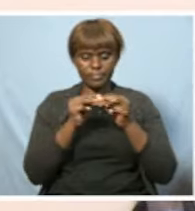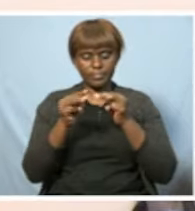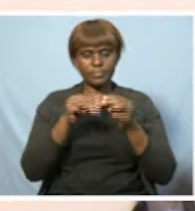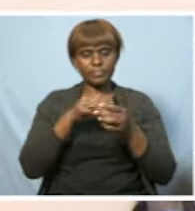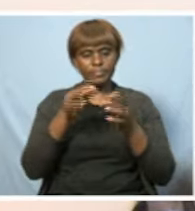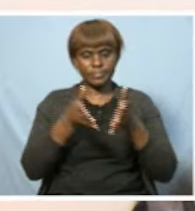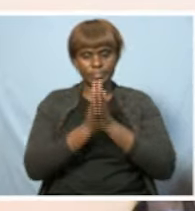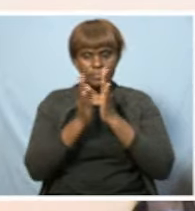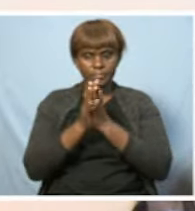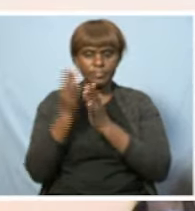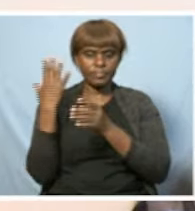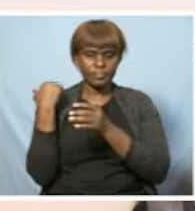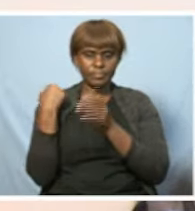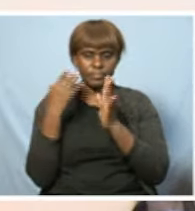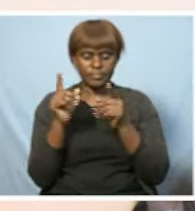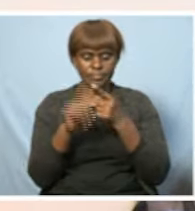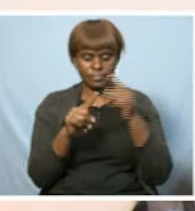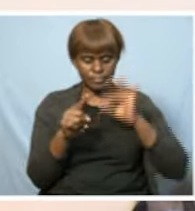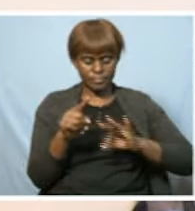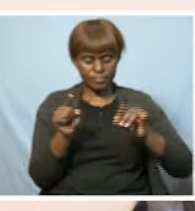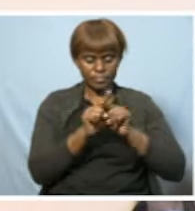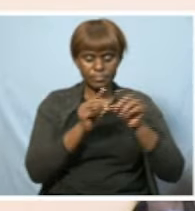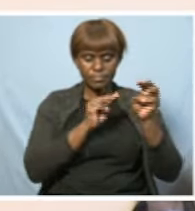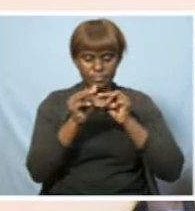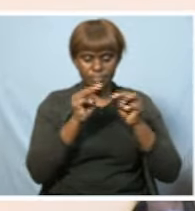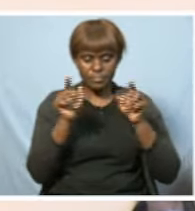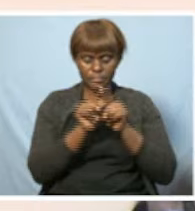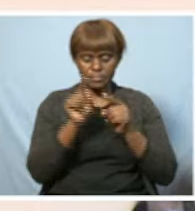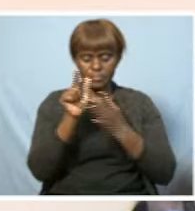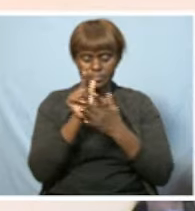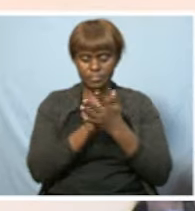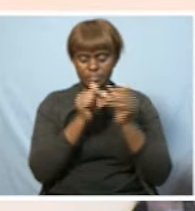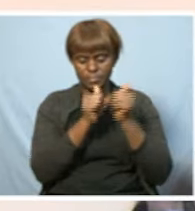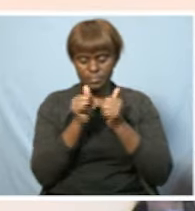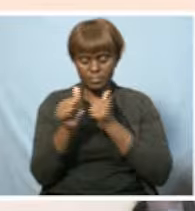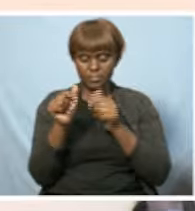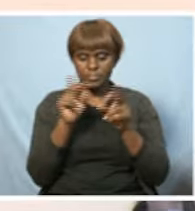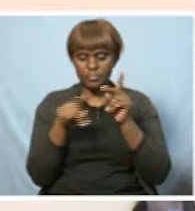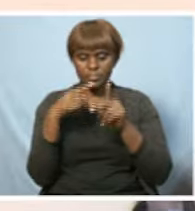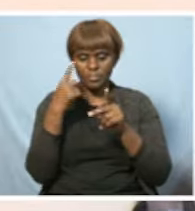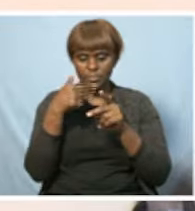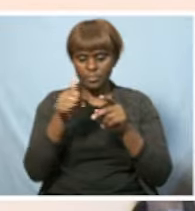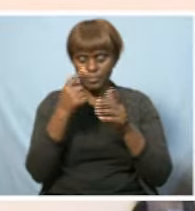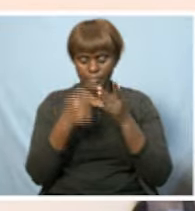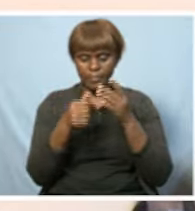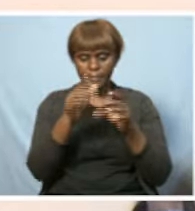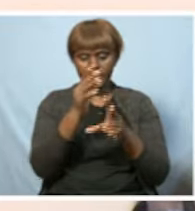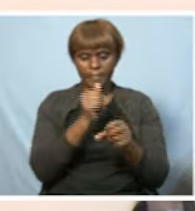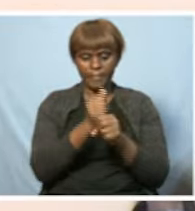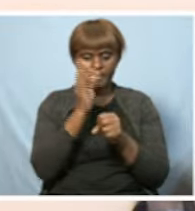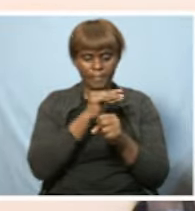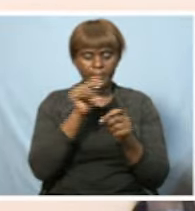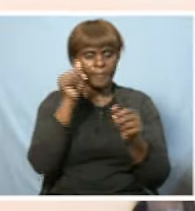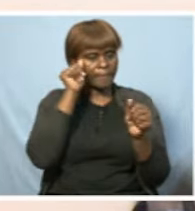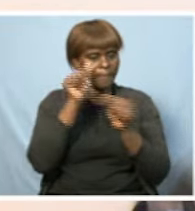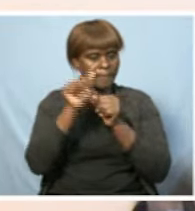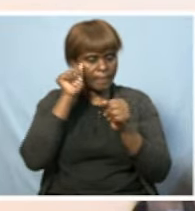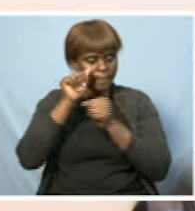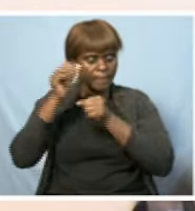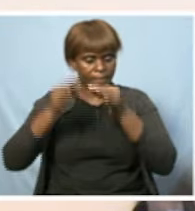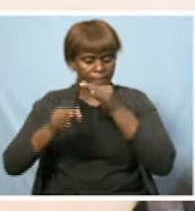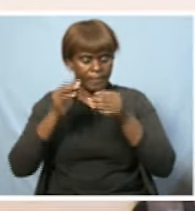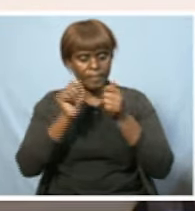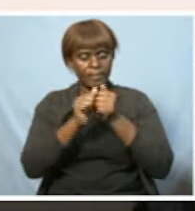to the beneficiaries. Management further took legal action against the defaulters and subsequently obtained consent judgment and